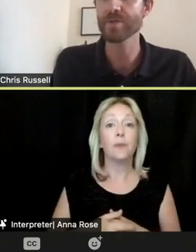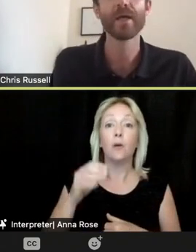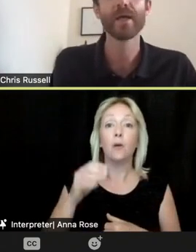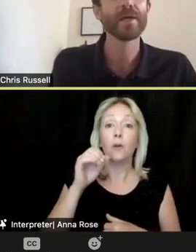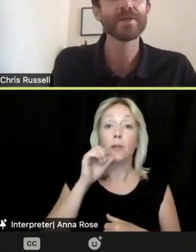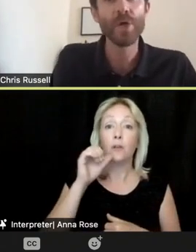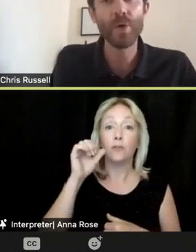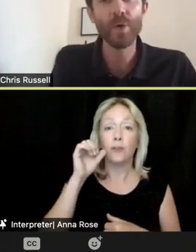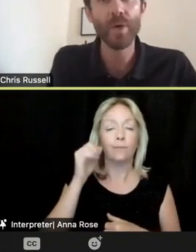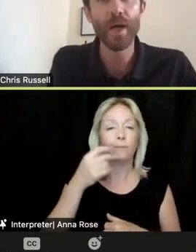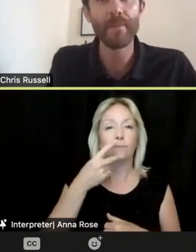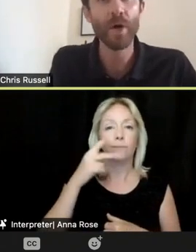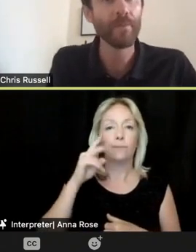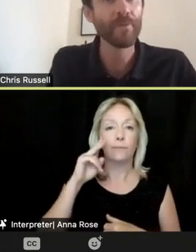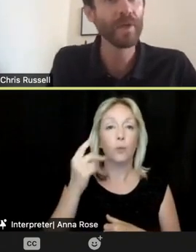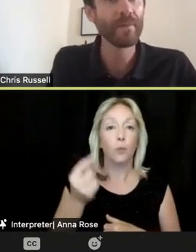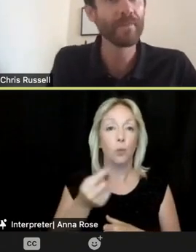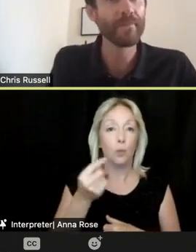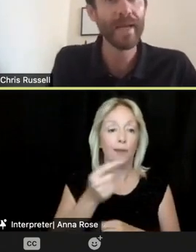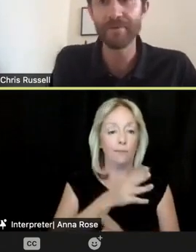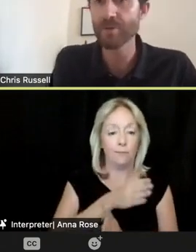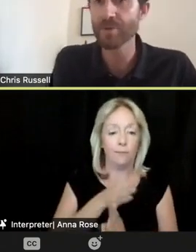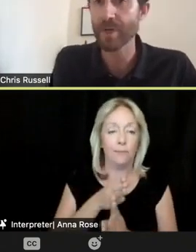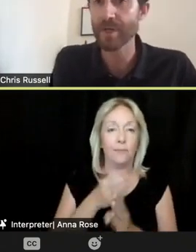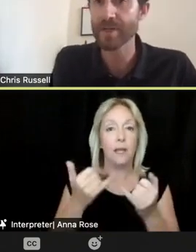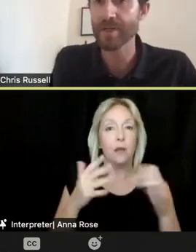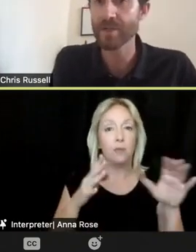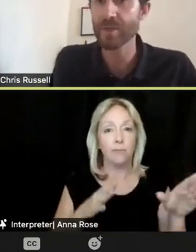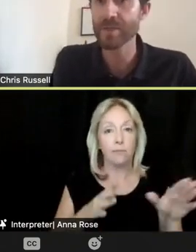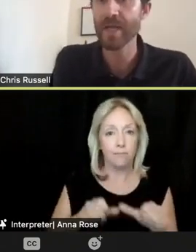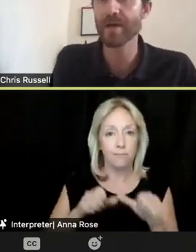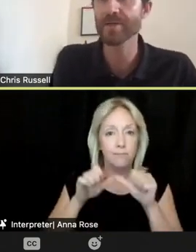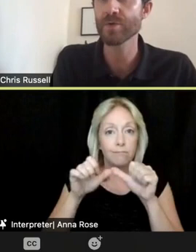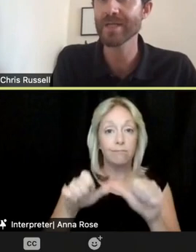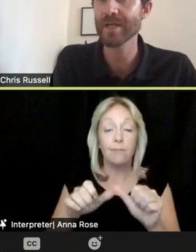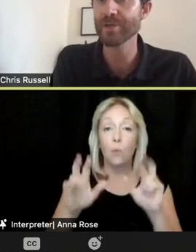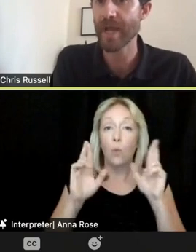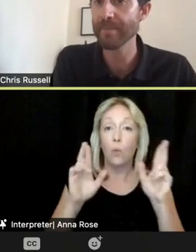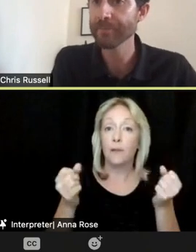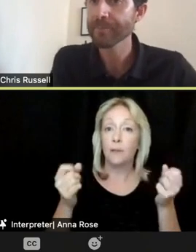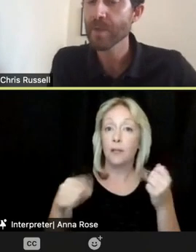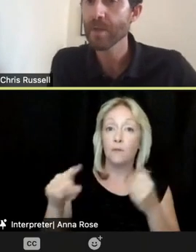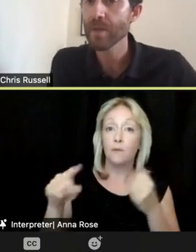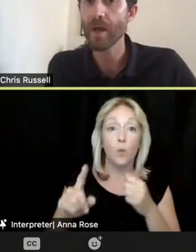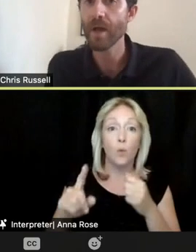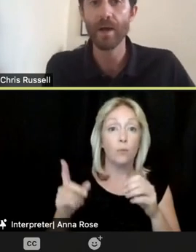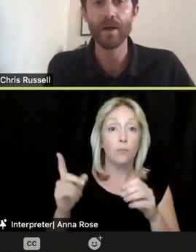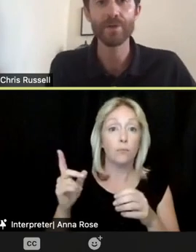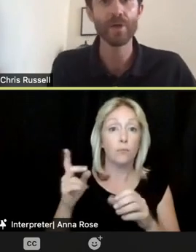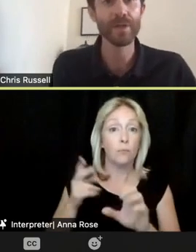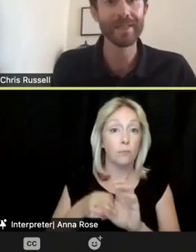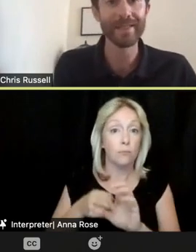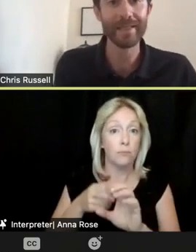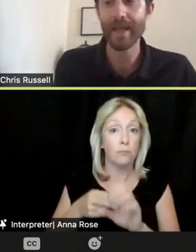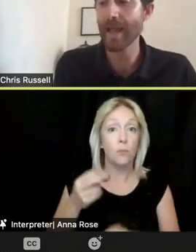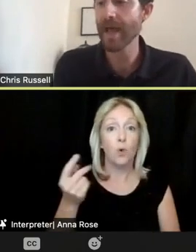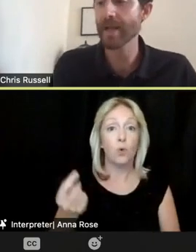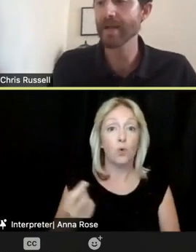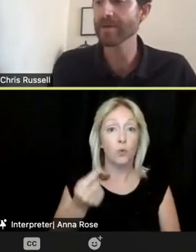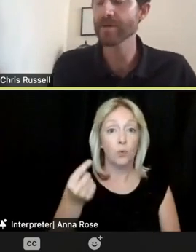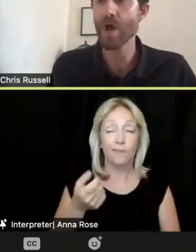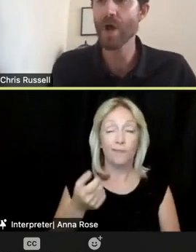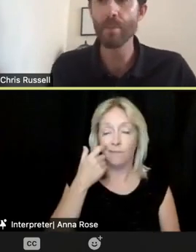on Tuesday. So hopefully many of you joined us on Tuesday. On Tuesday, Jen took the